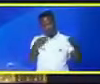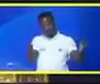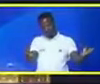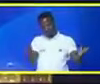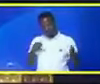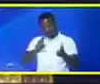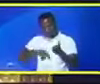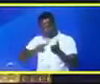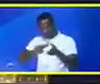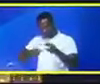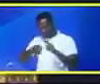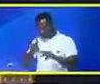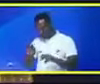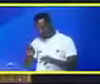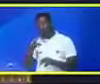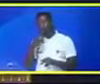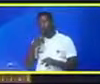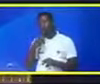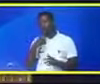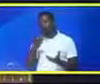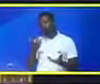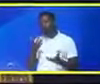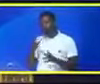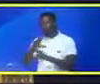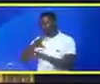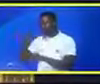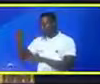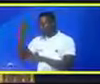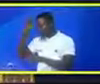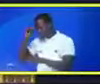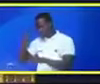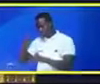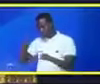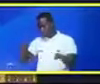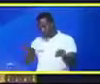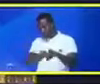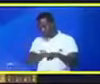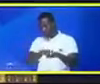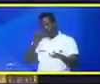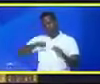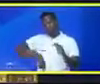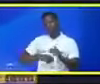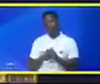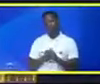verse 8. And then he says, no man can shut.